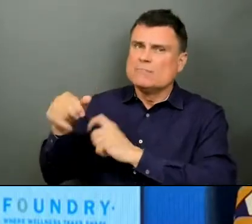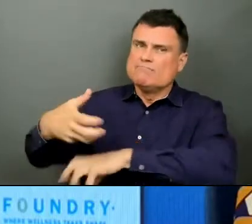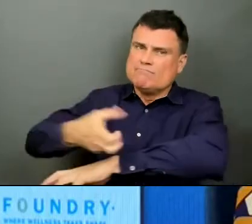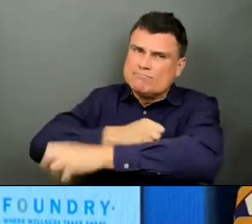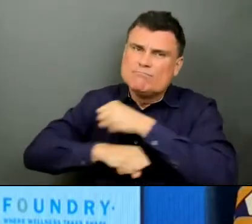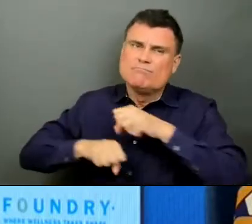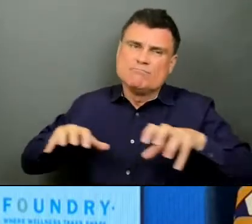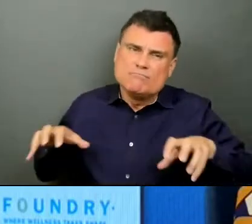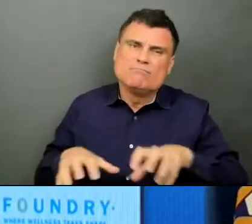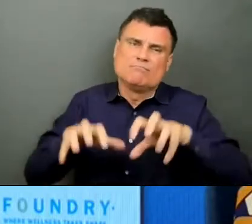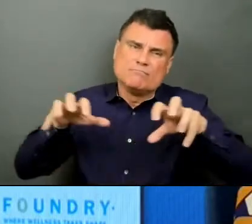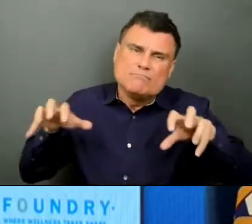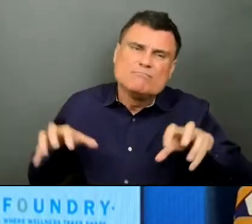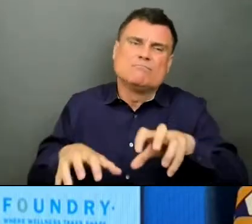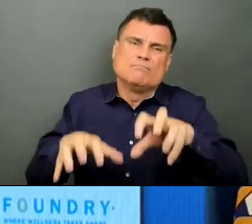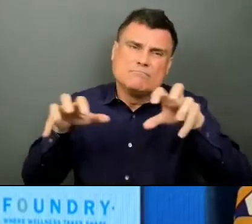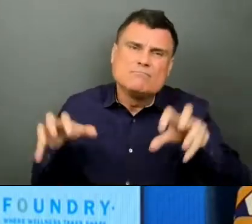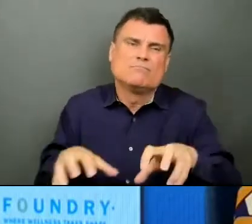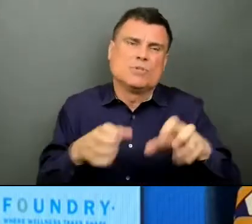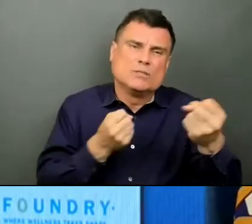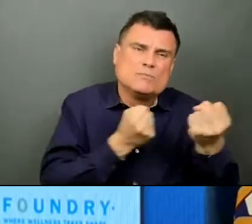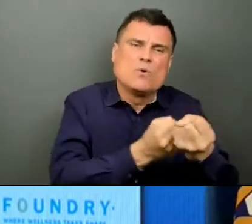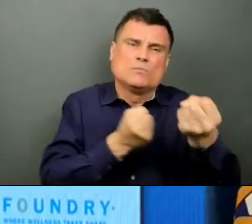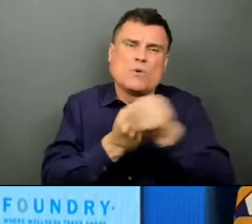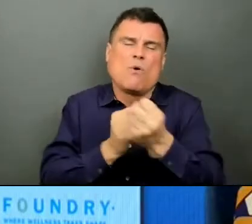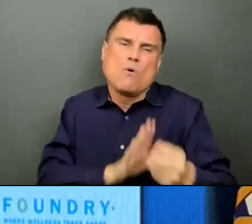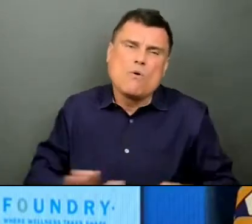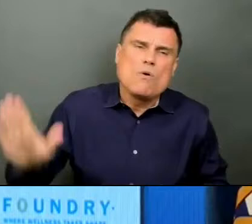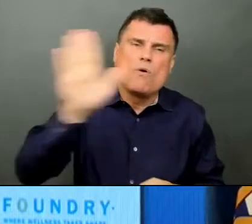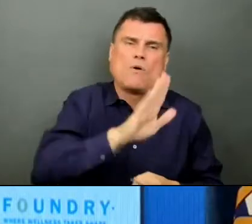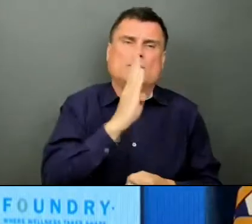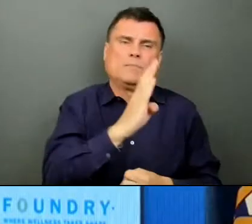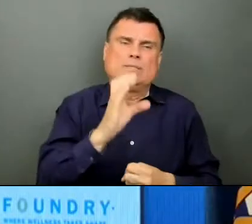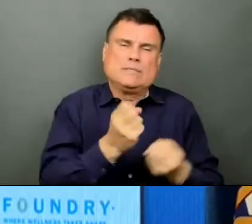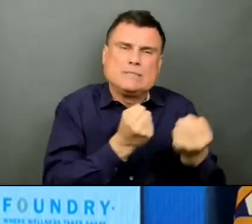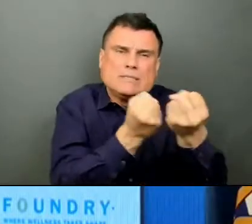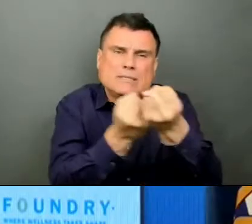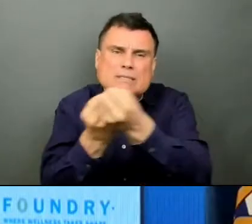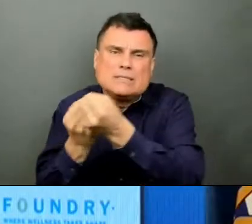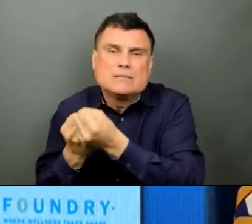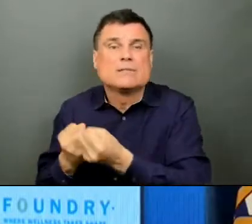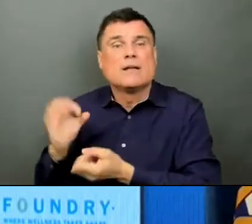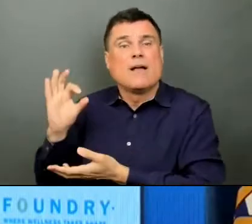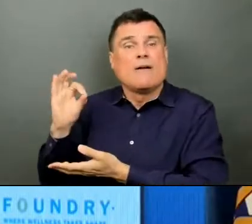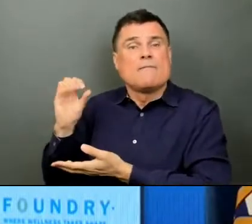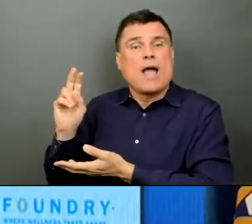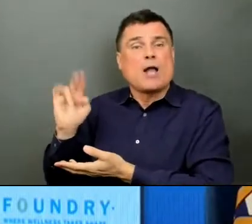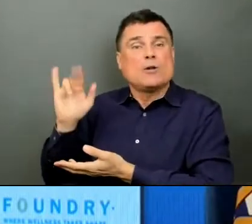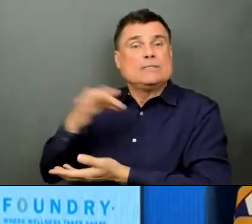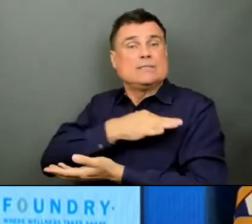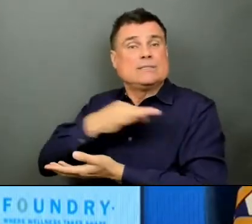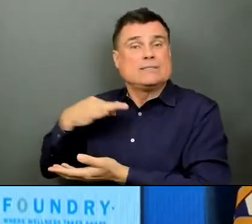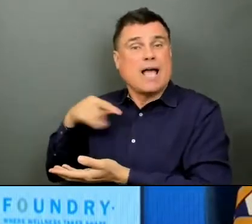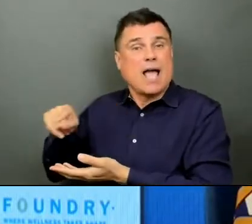Foundry's hard work, its dedication and drive to help young people and communities throughout British